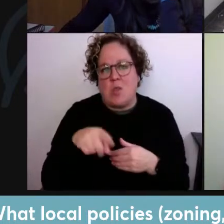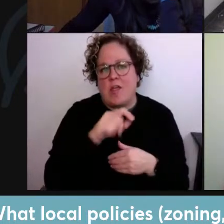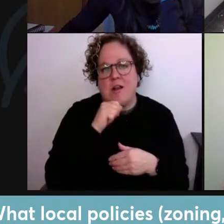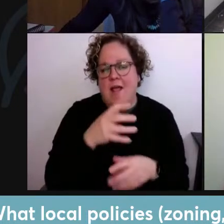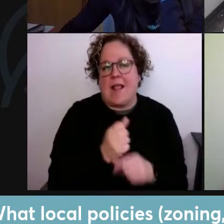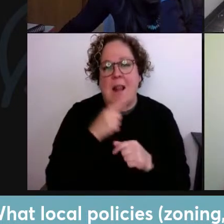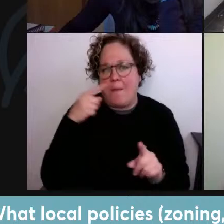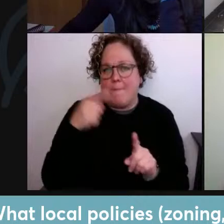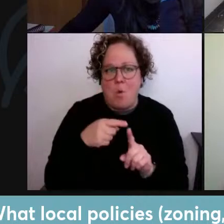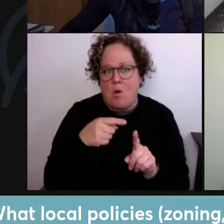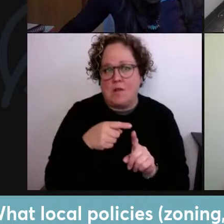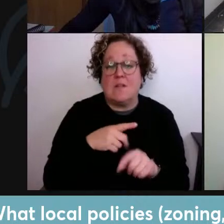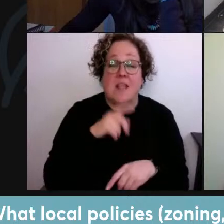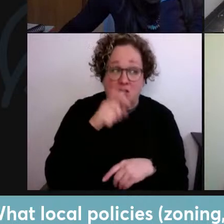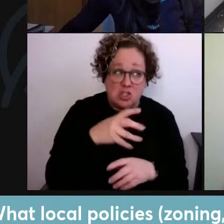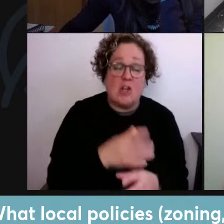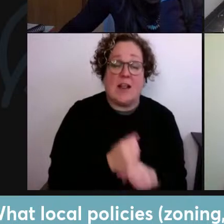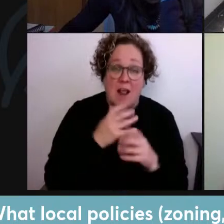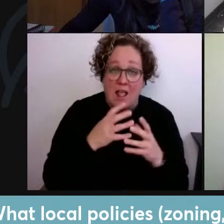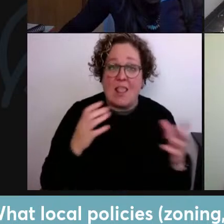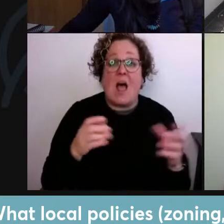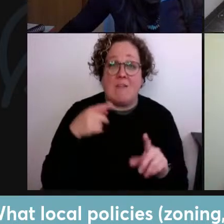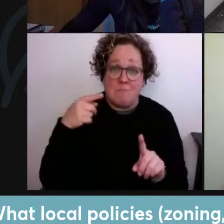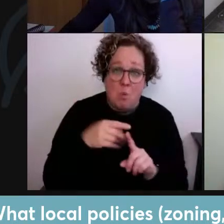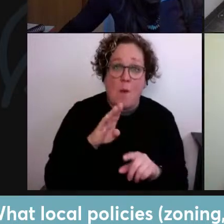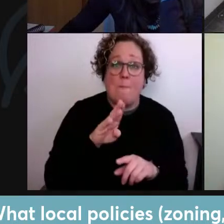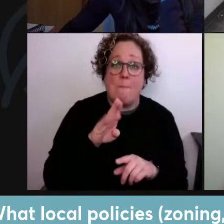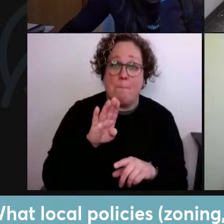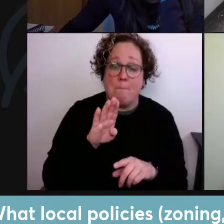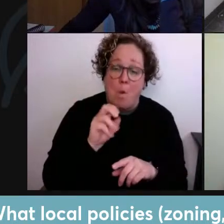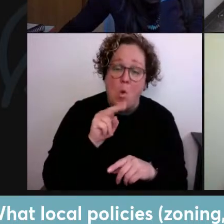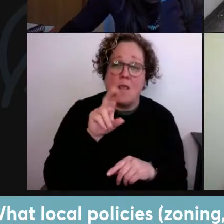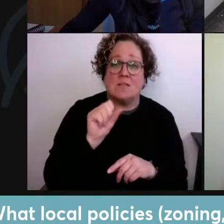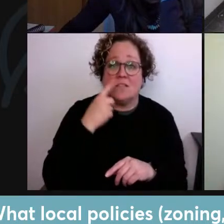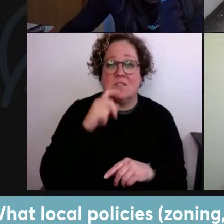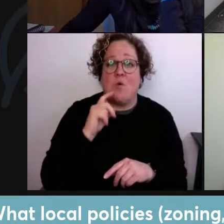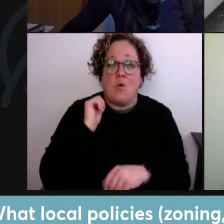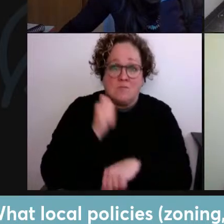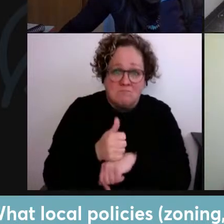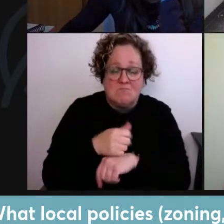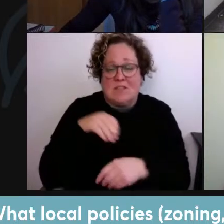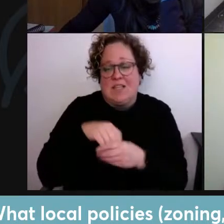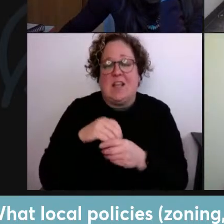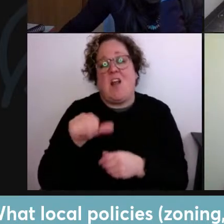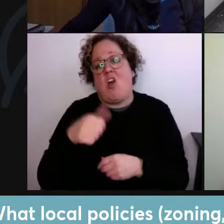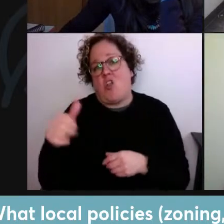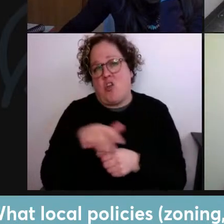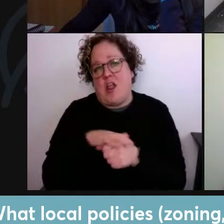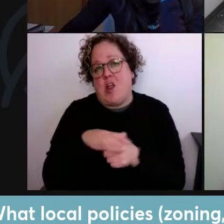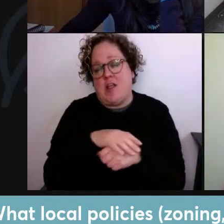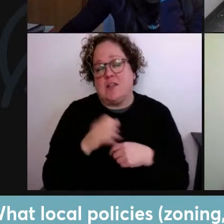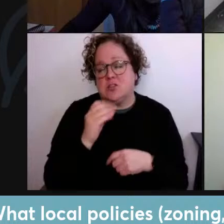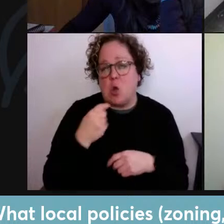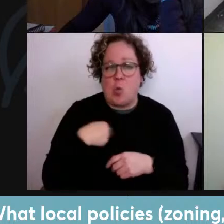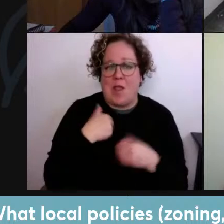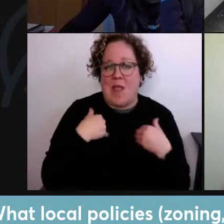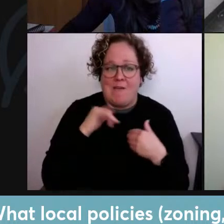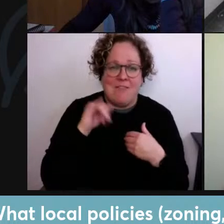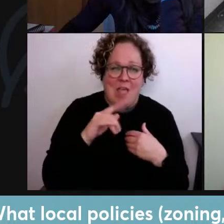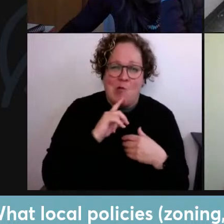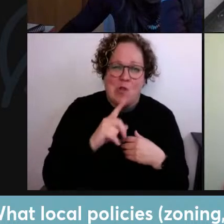for, and they should get a lot of points bonuses for locating in other areas. And so we just have this really